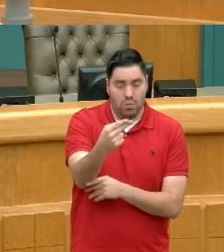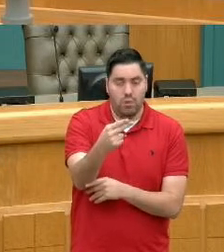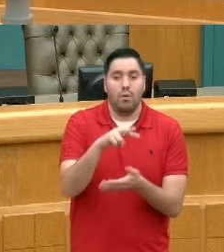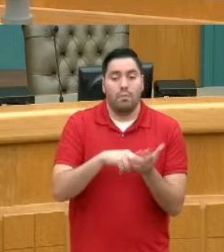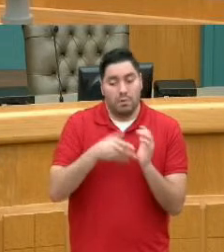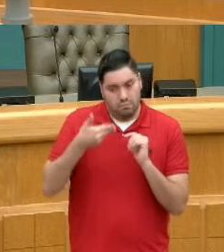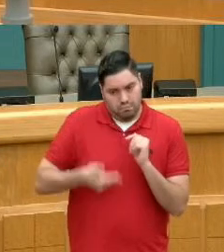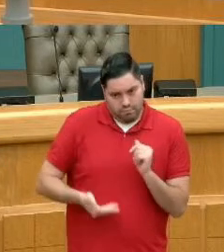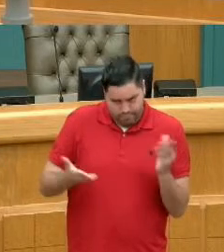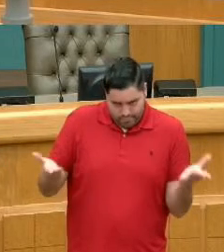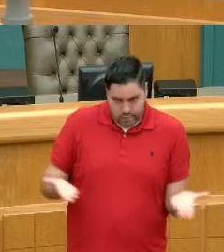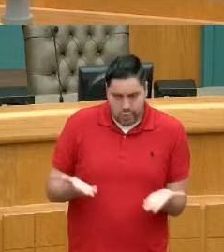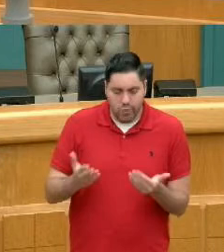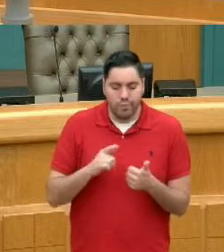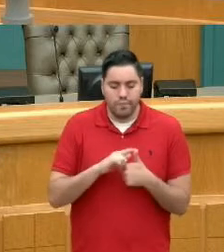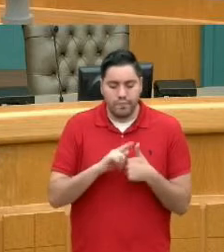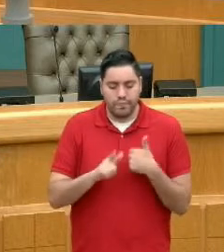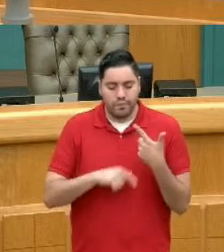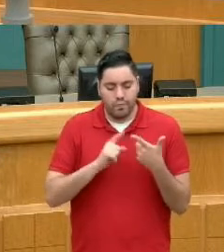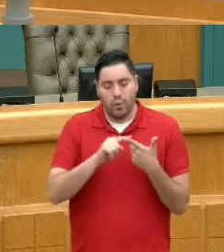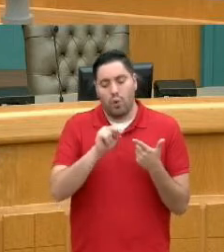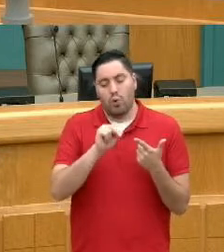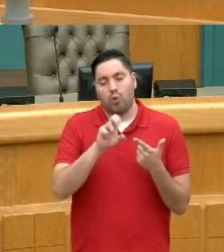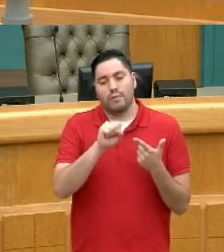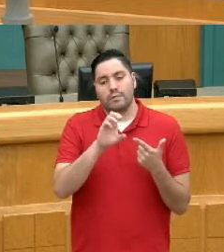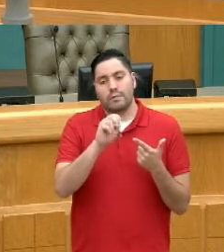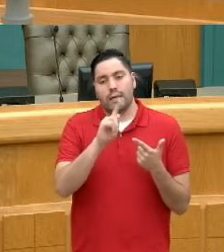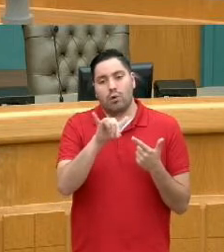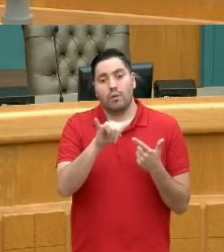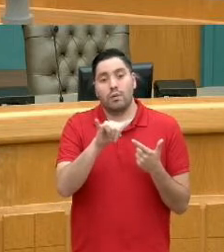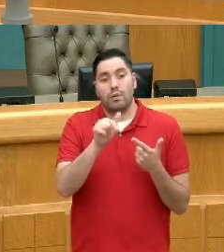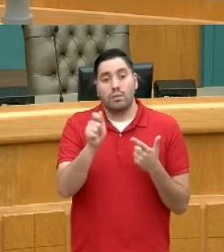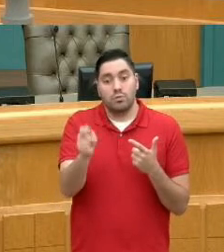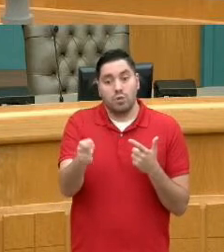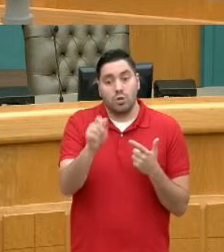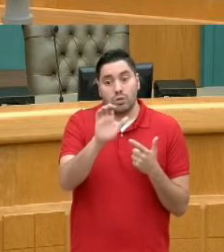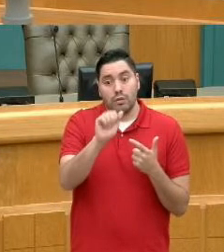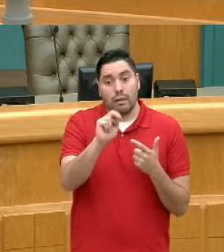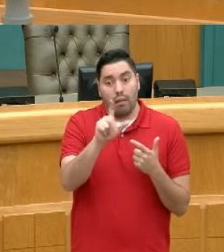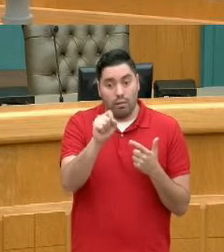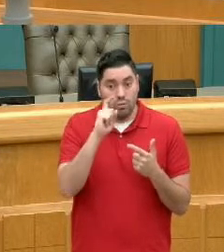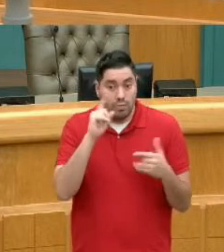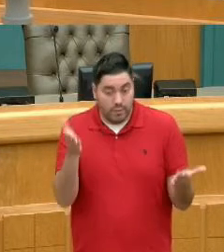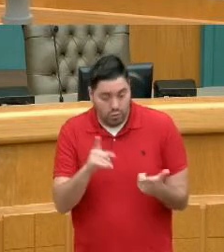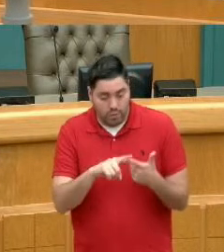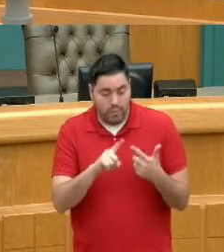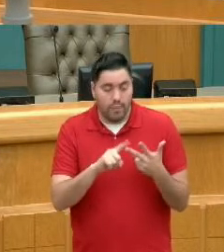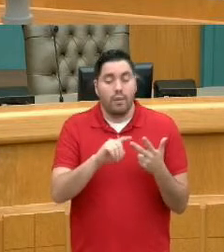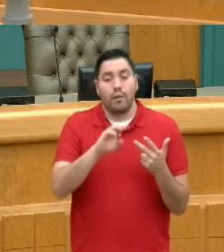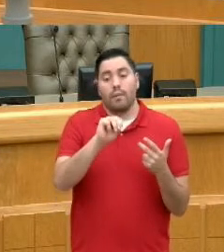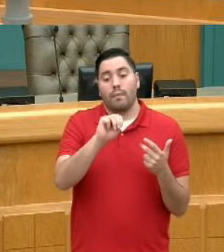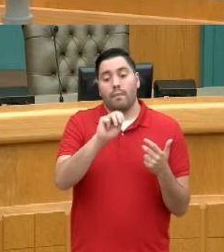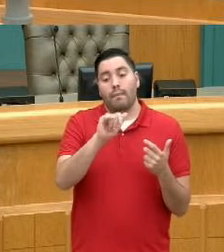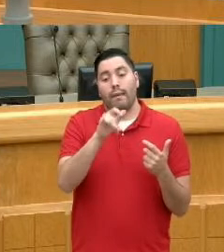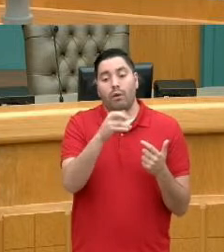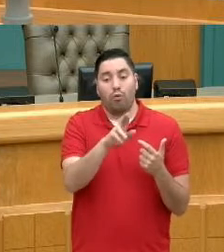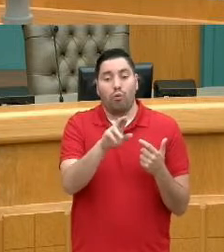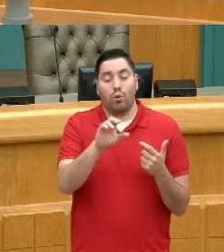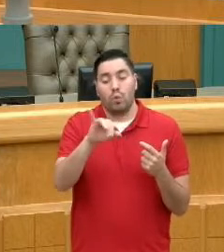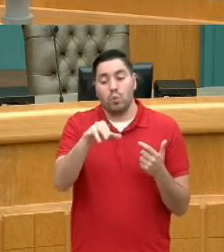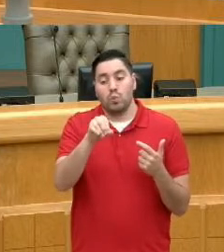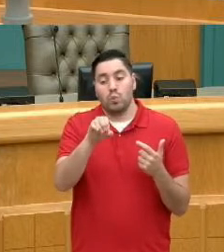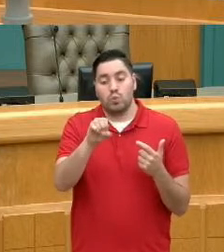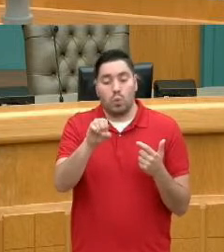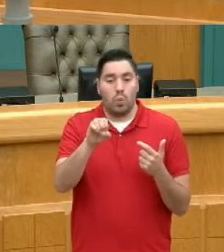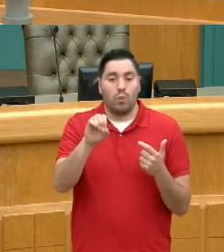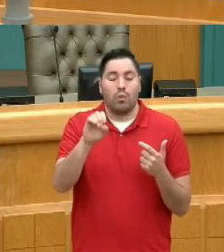be here tomorrow, and Nueces County Judge Barbara Canales will be presenting as well tomorrow, and then Mayor Joe McComb. That'll be